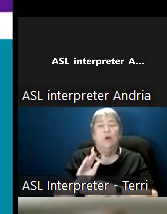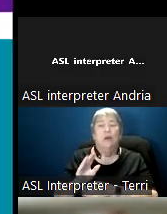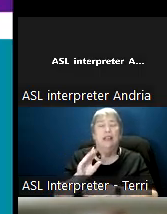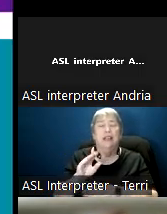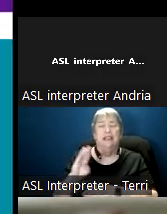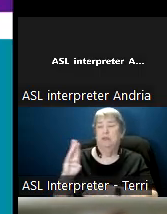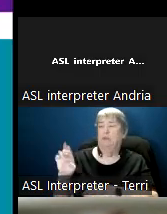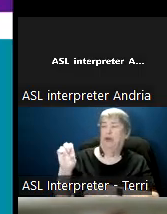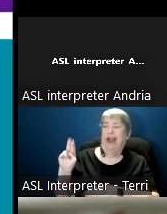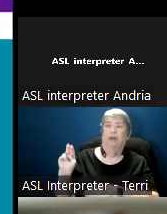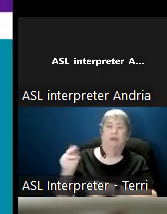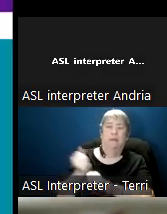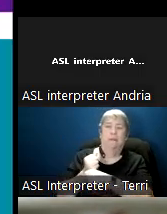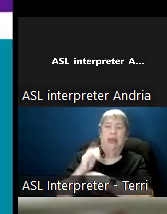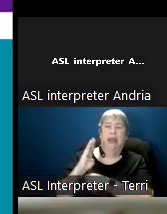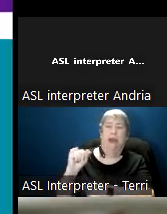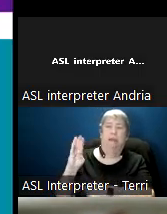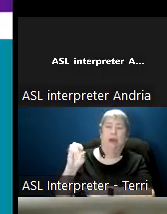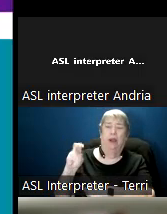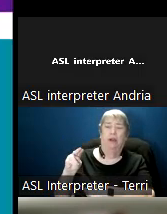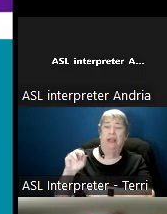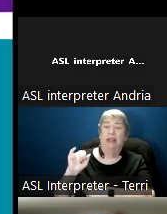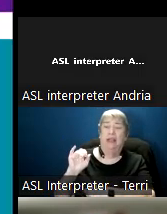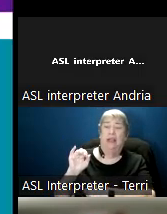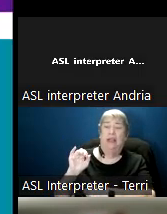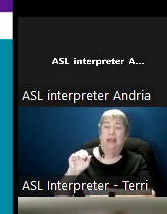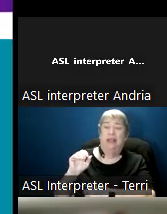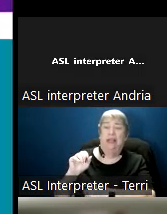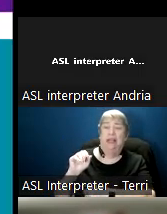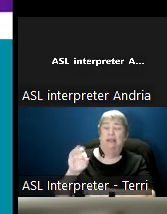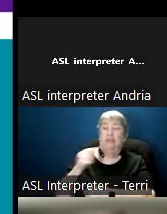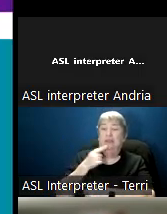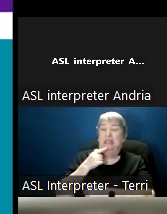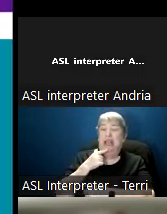Sympathizing is kind of the, oh, I'm so sorry, here's a casserole.